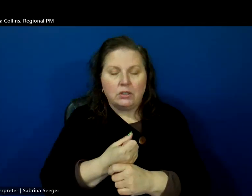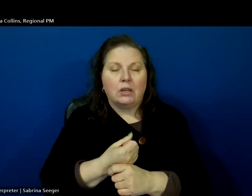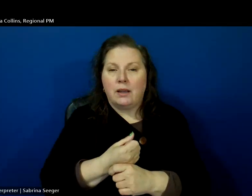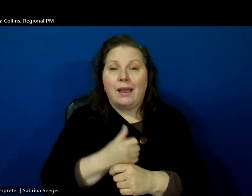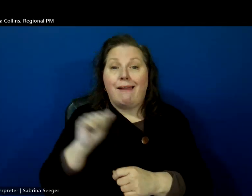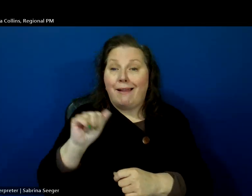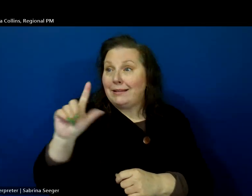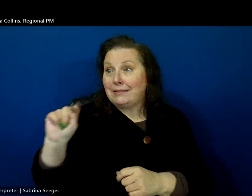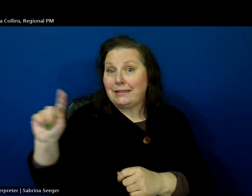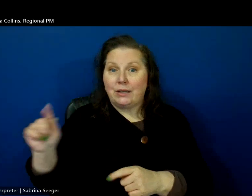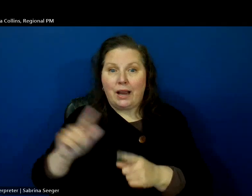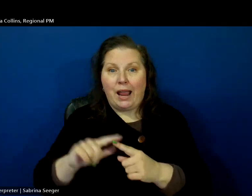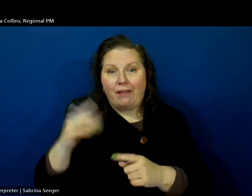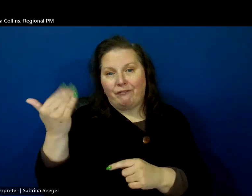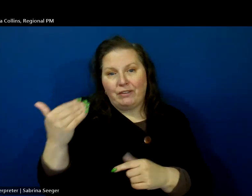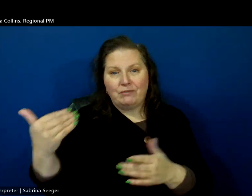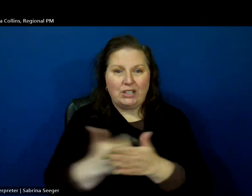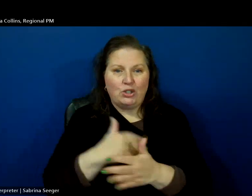AT&T's got 50 new towers.